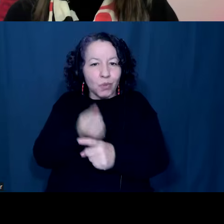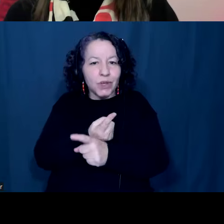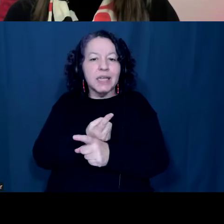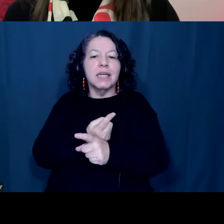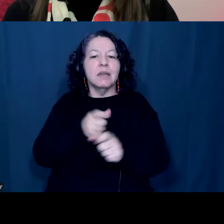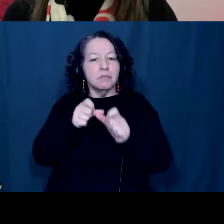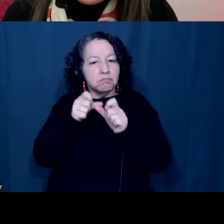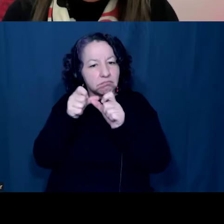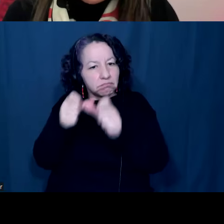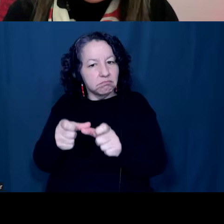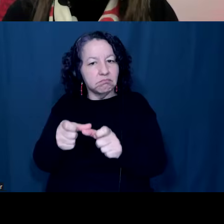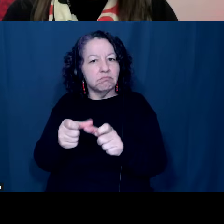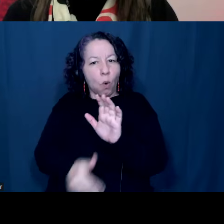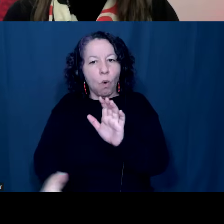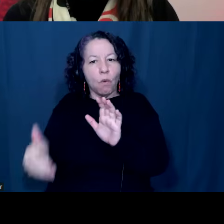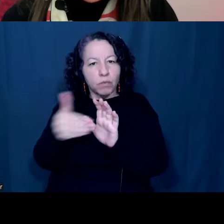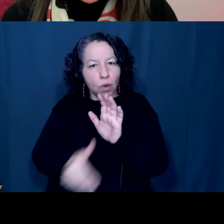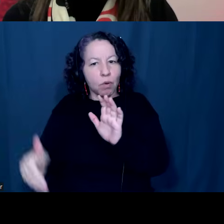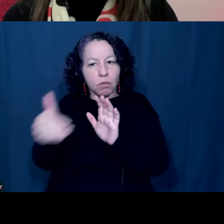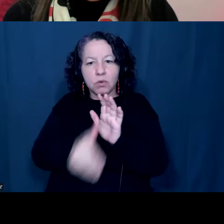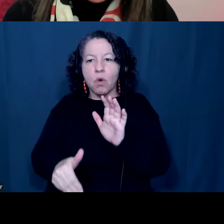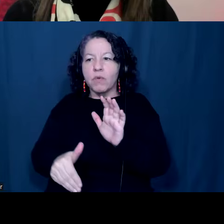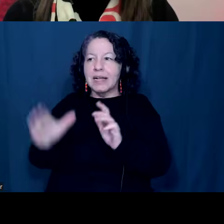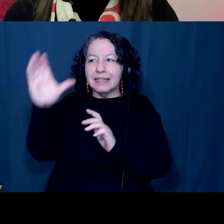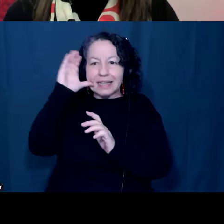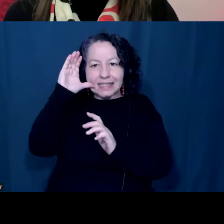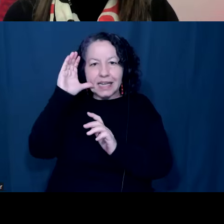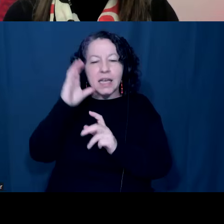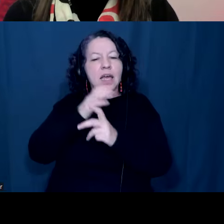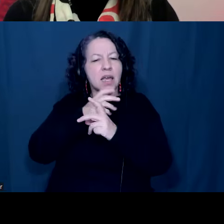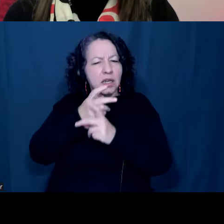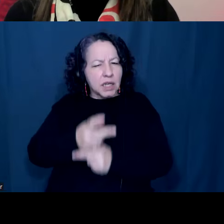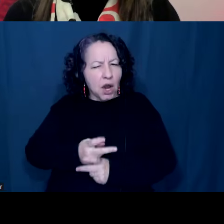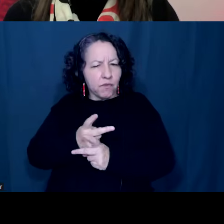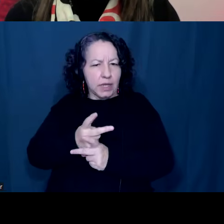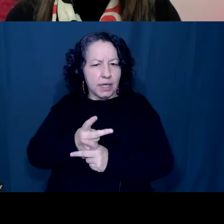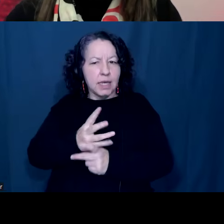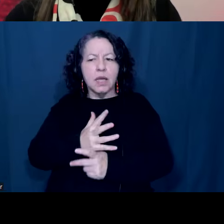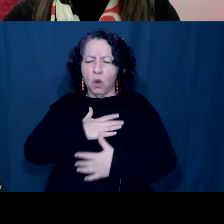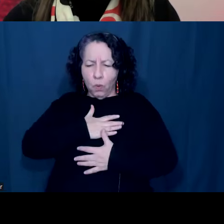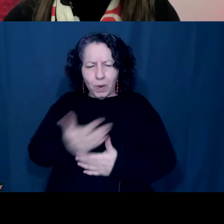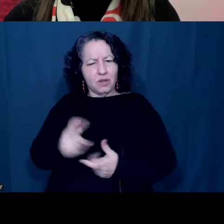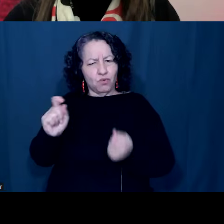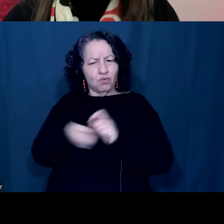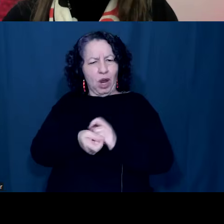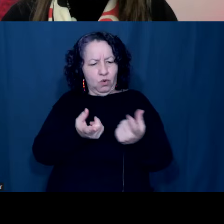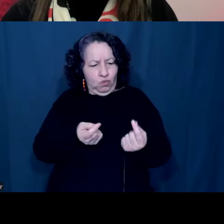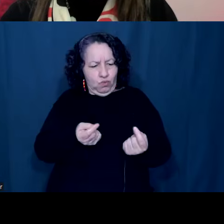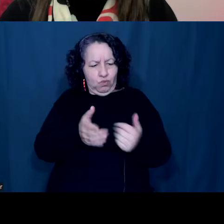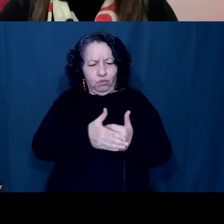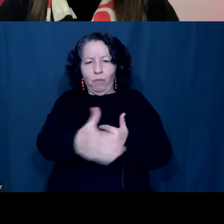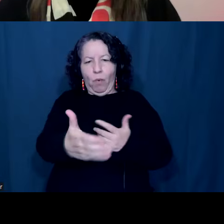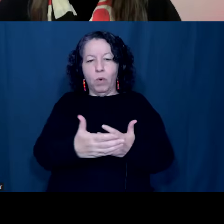carefully, and being willing to change practice. These language shifts